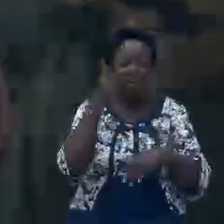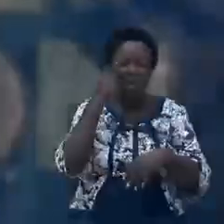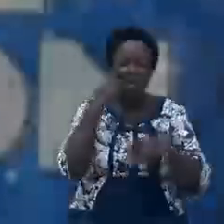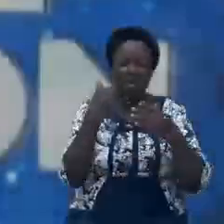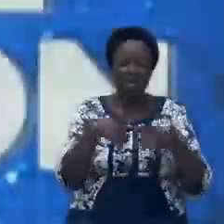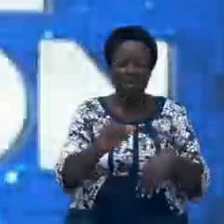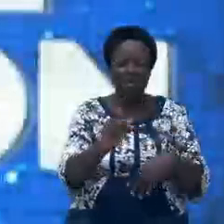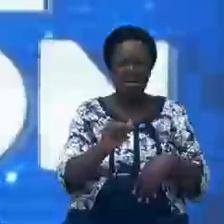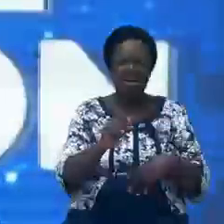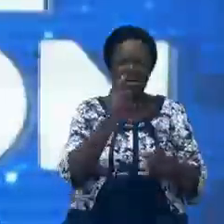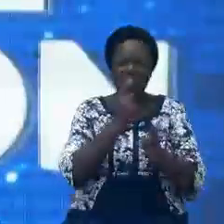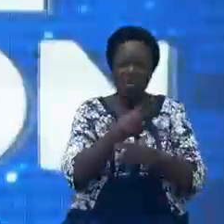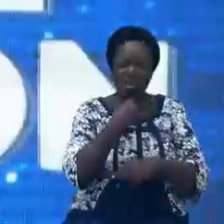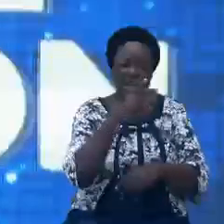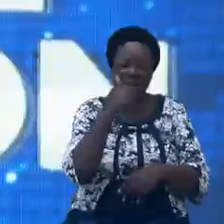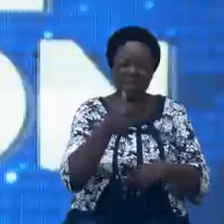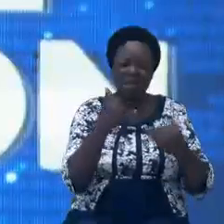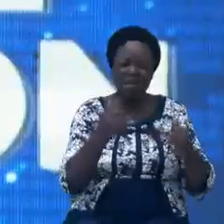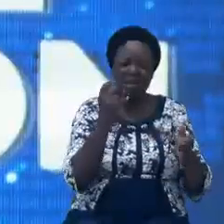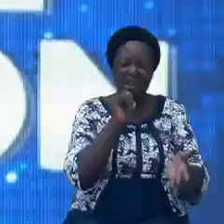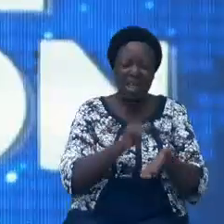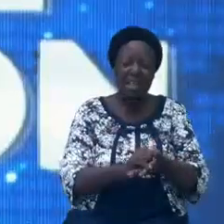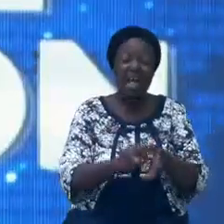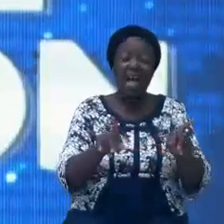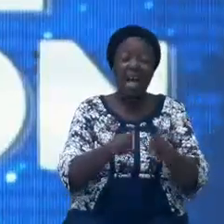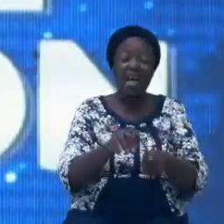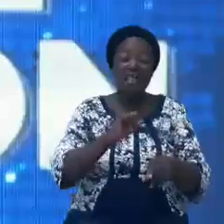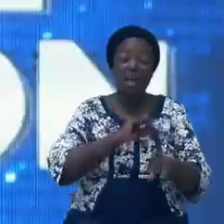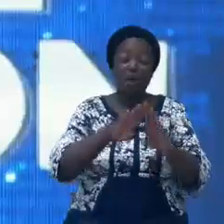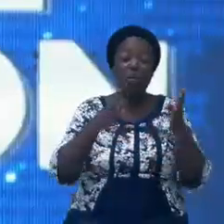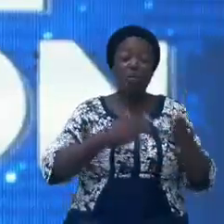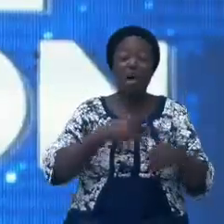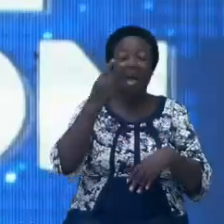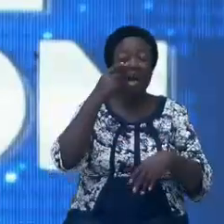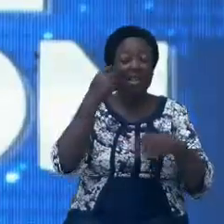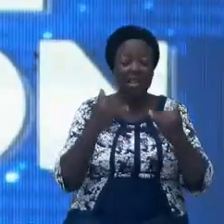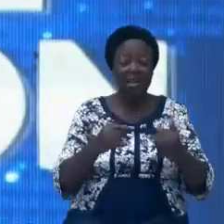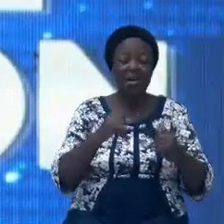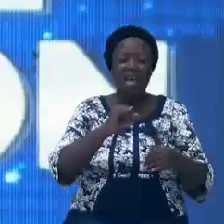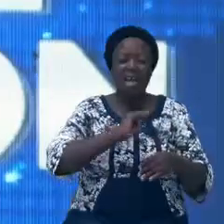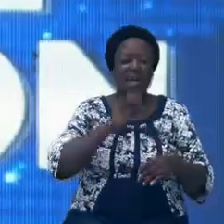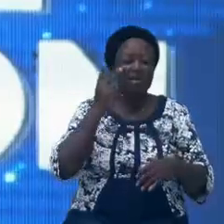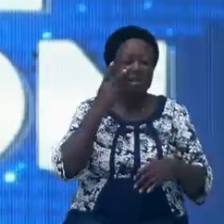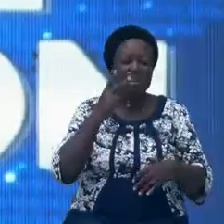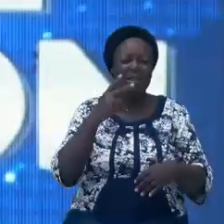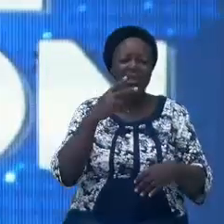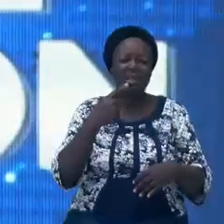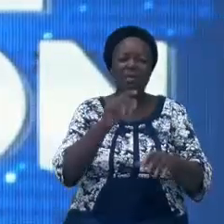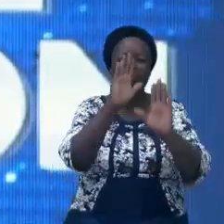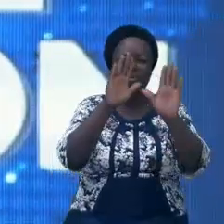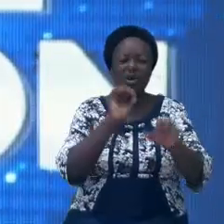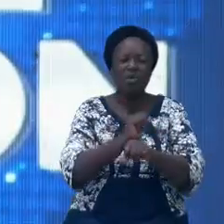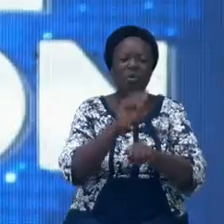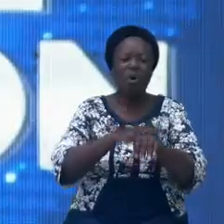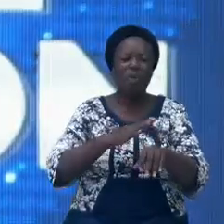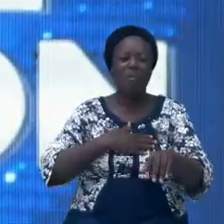Don't open your eyes. Don't open your eyes yet. You tell yourself, as I open my eyes now,